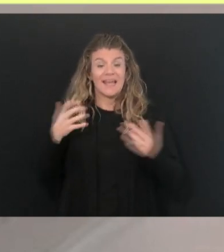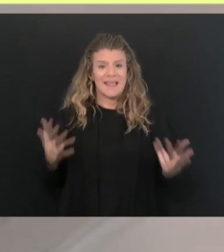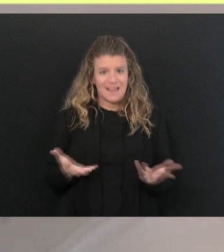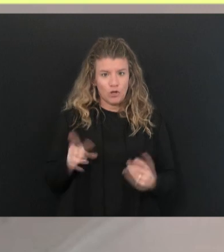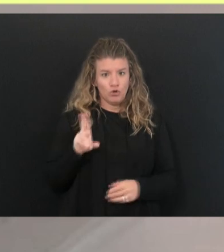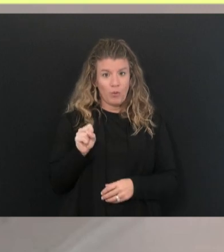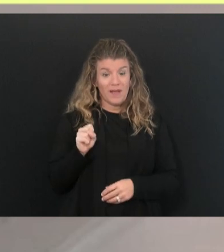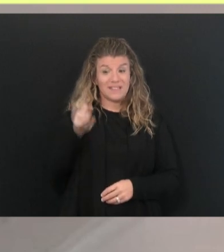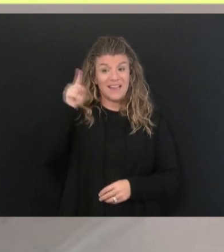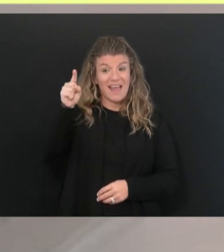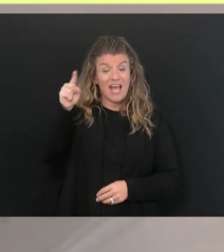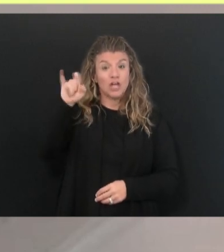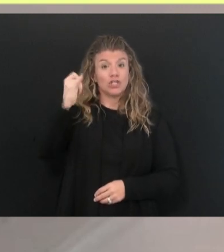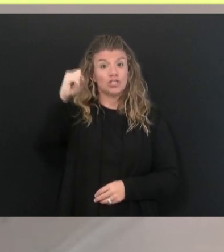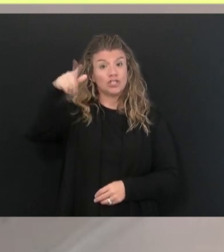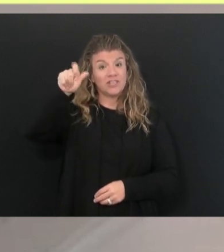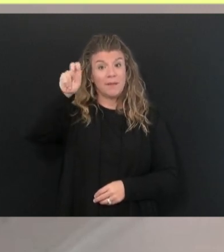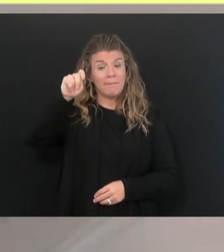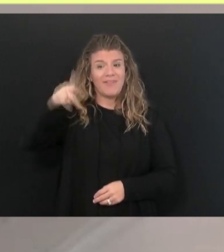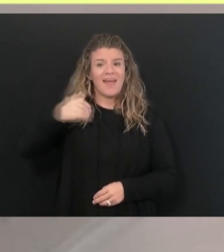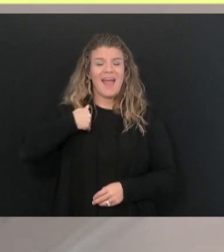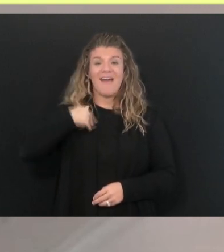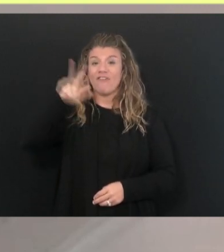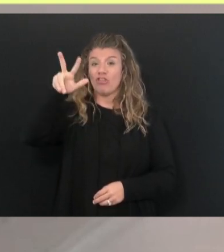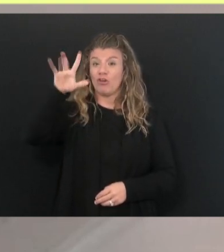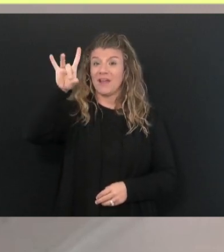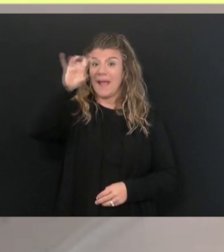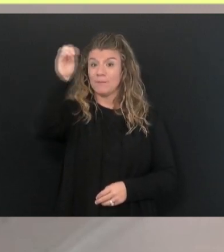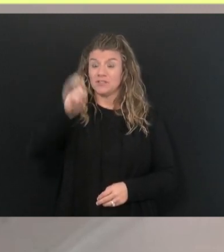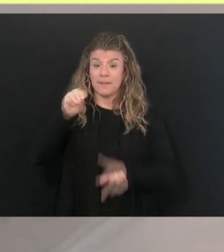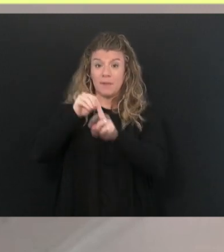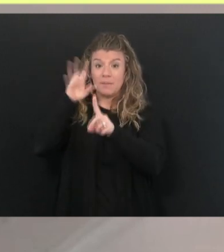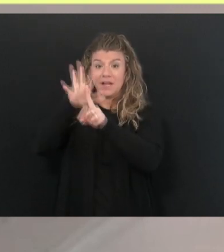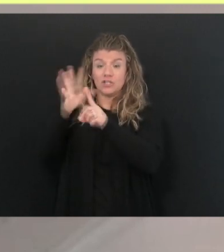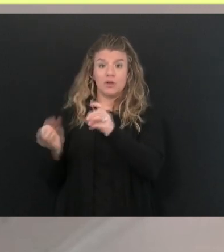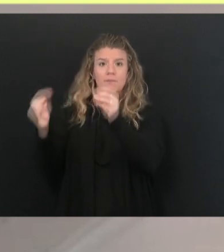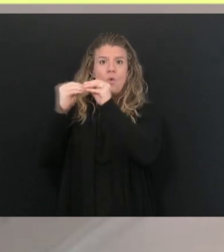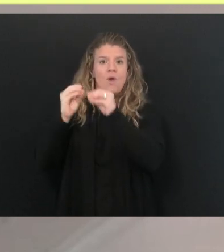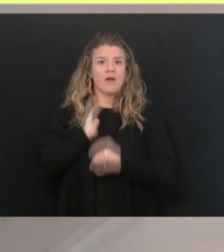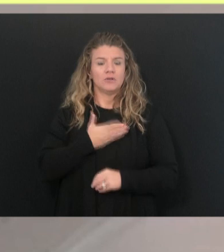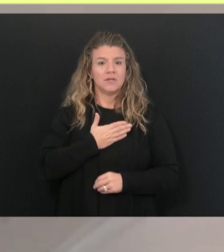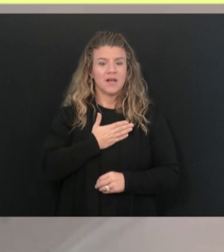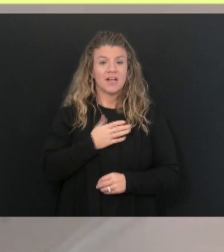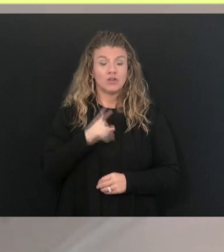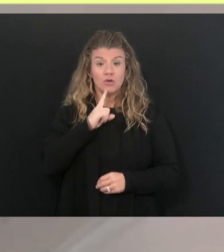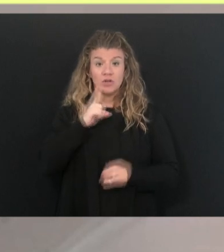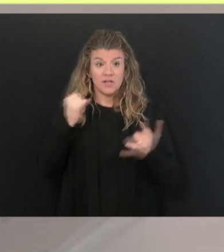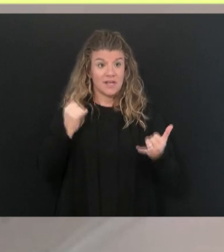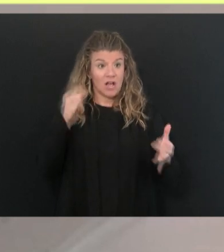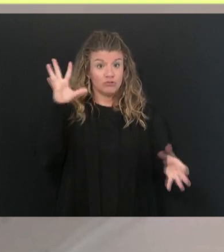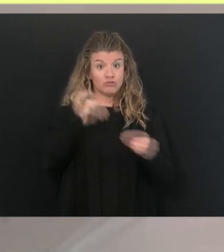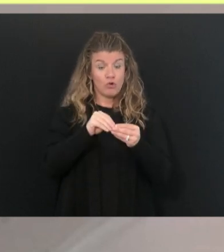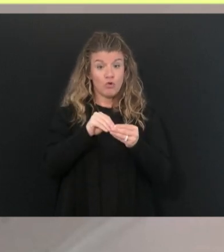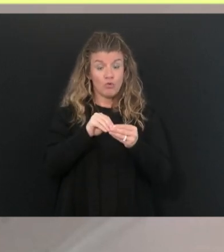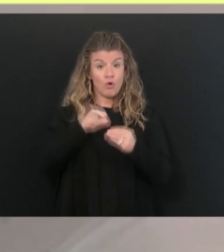has a population that's about 38% of the US, but so far total, Japan has